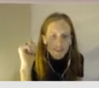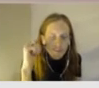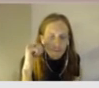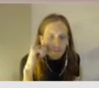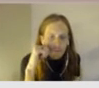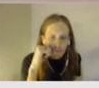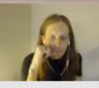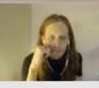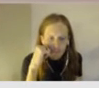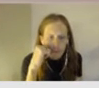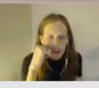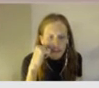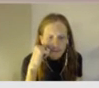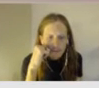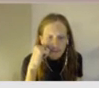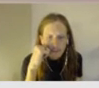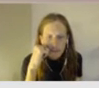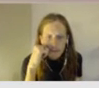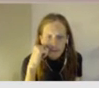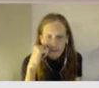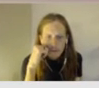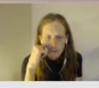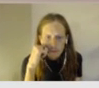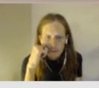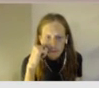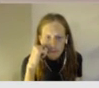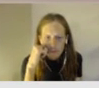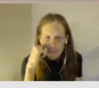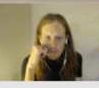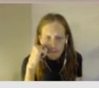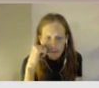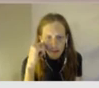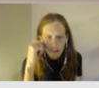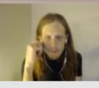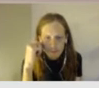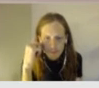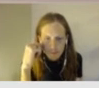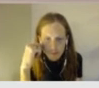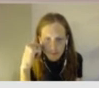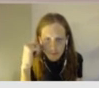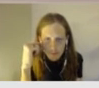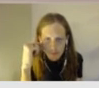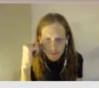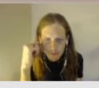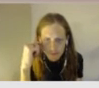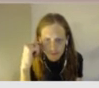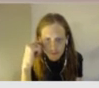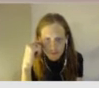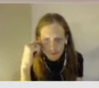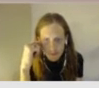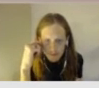you know, in American society today, particularly during this recent election cycle. And that resonates with me. I